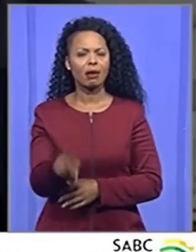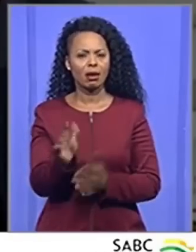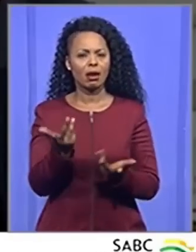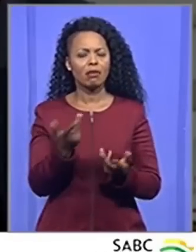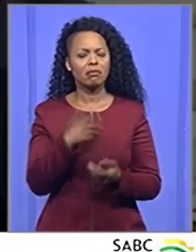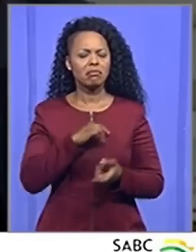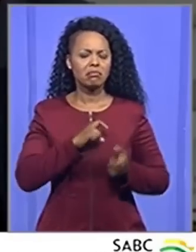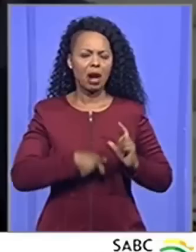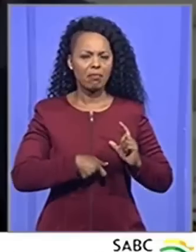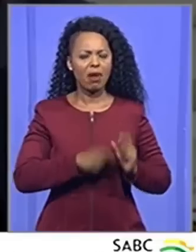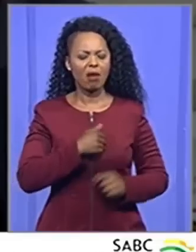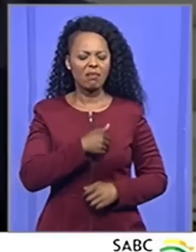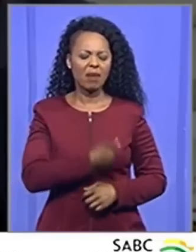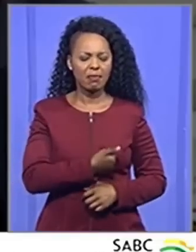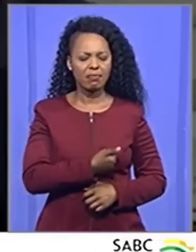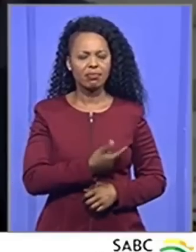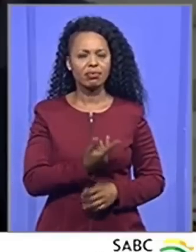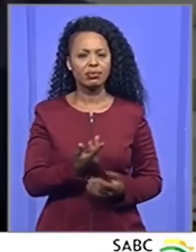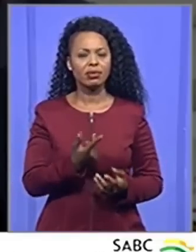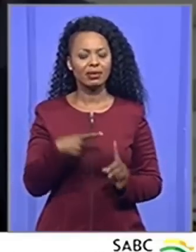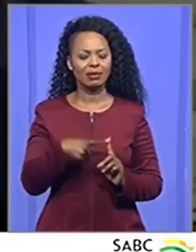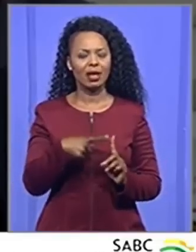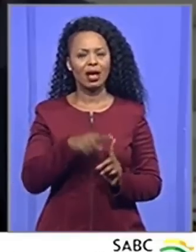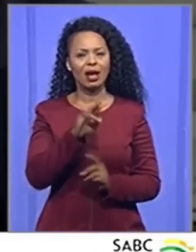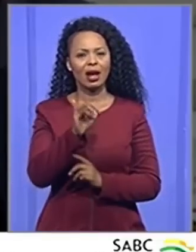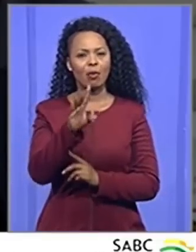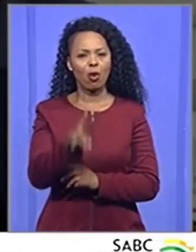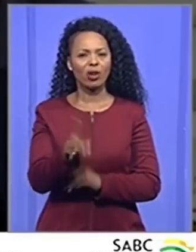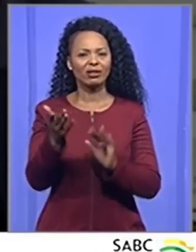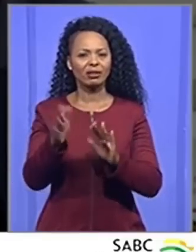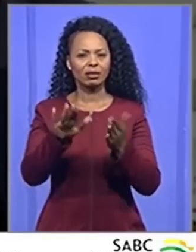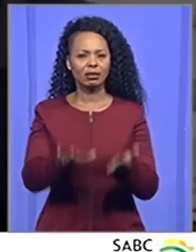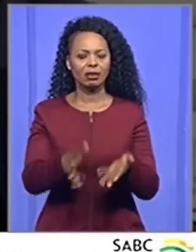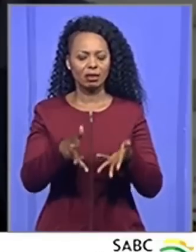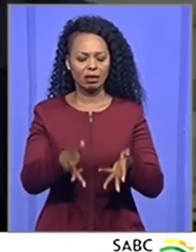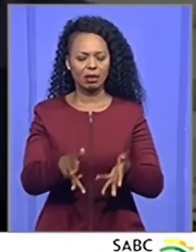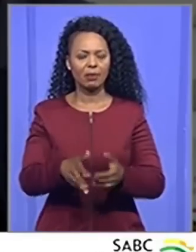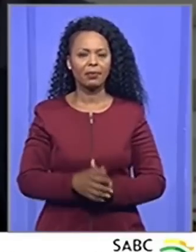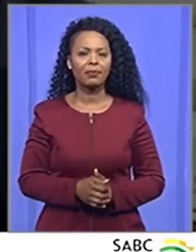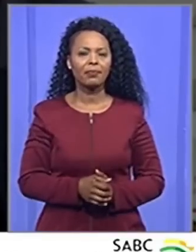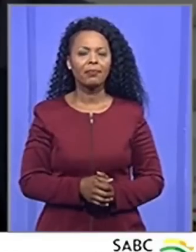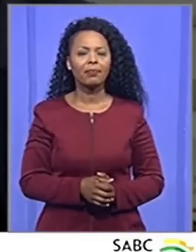robegile dipelo morago ga gore Raymond Ackerman a re shi mo lefaseng